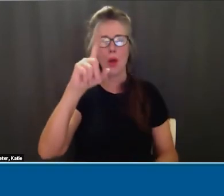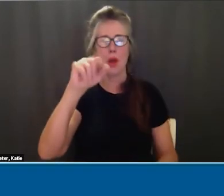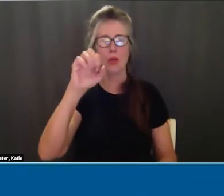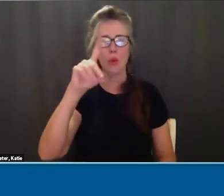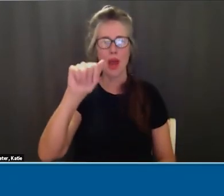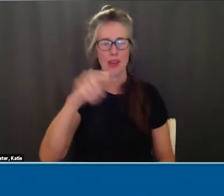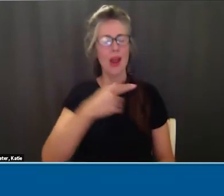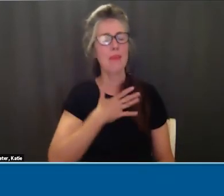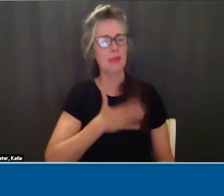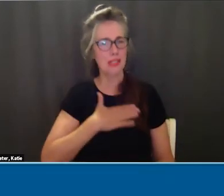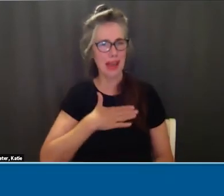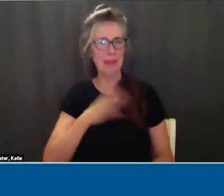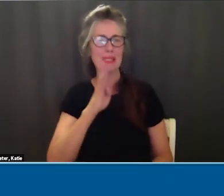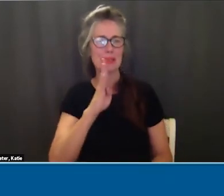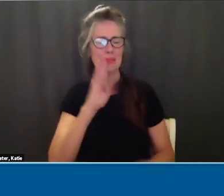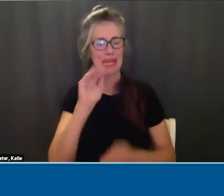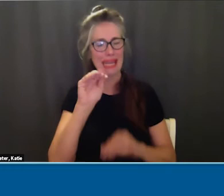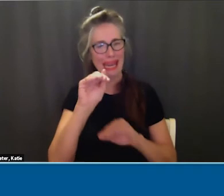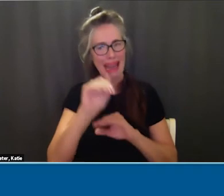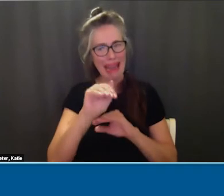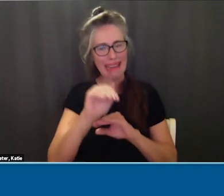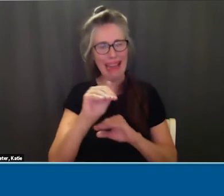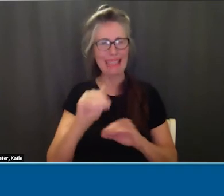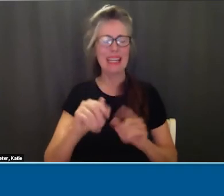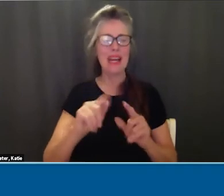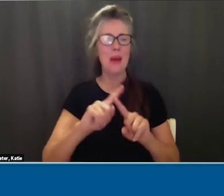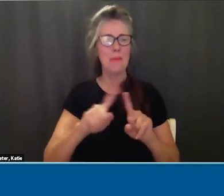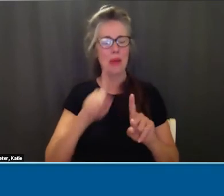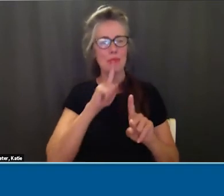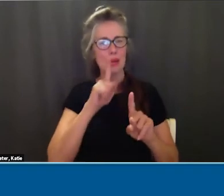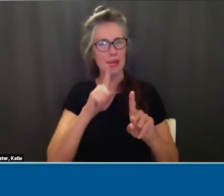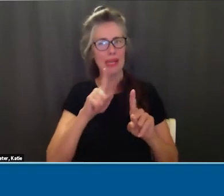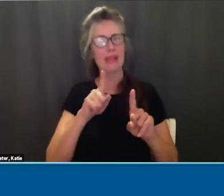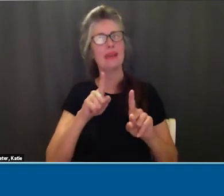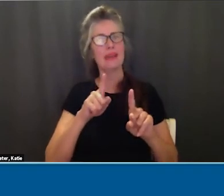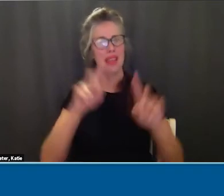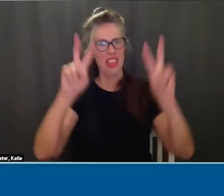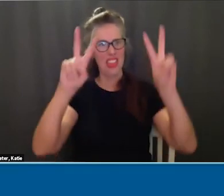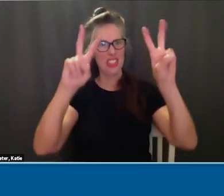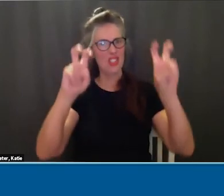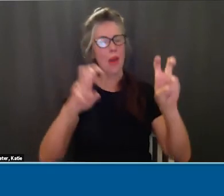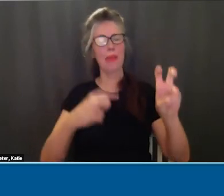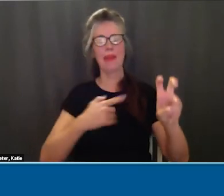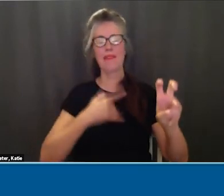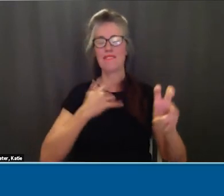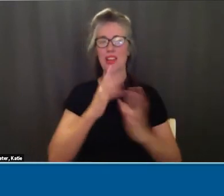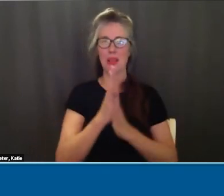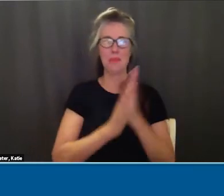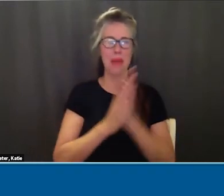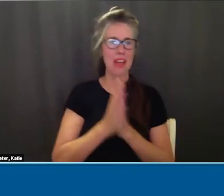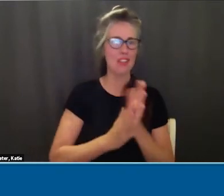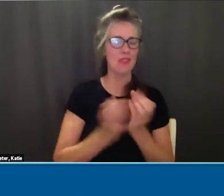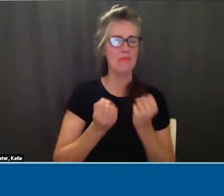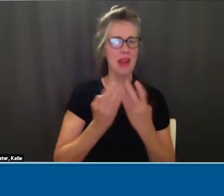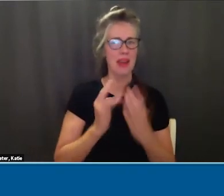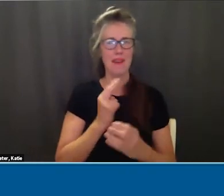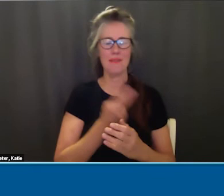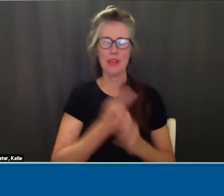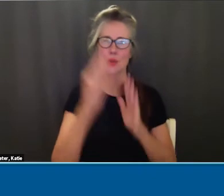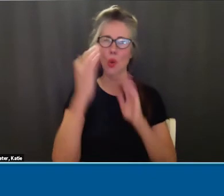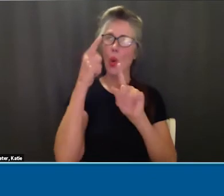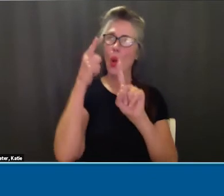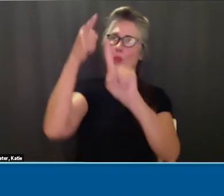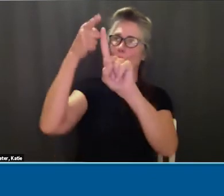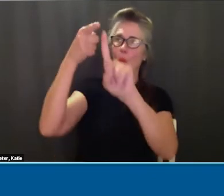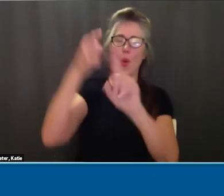speaking late at night, but about a topic that's really, that's one that invokes a lot of passion in me and in many of us. And I'm really here